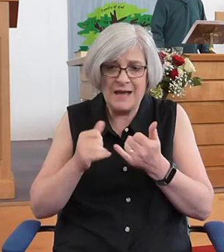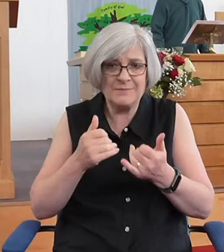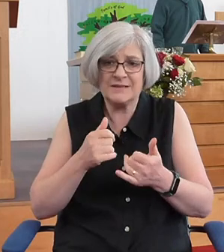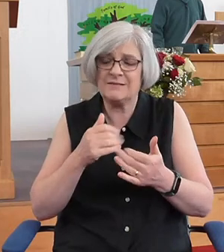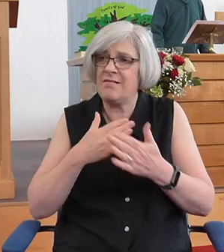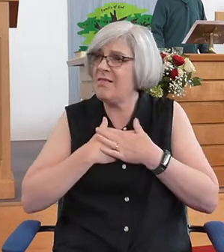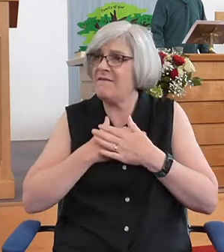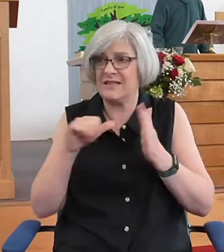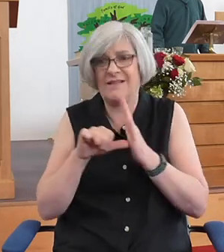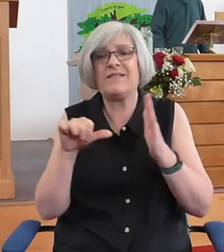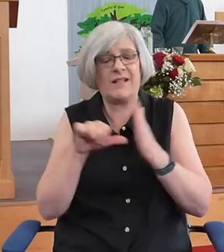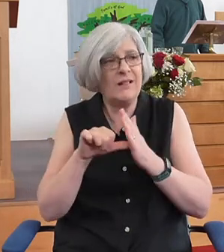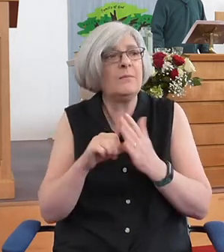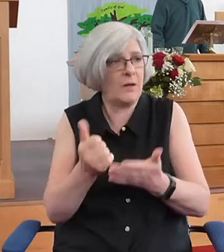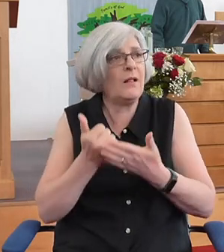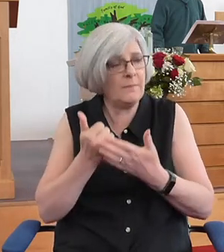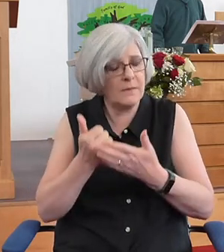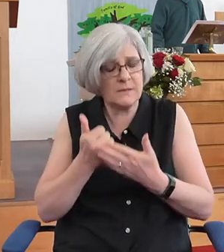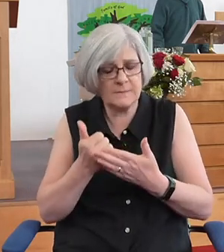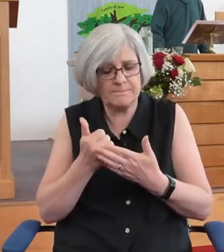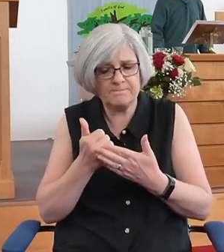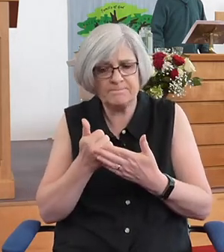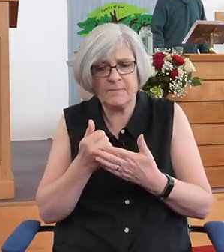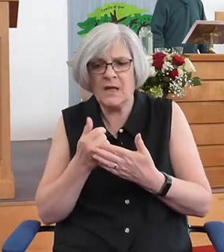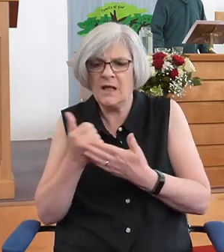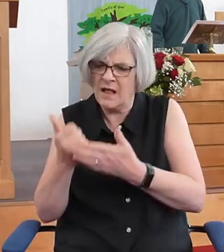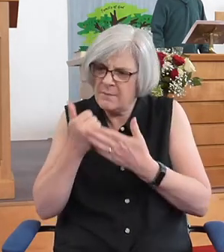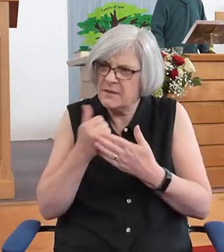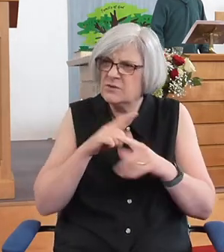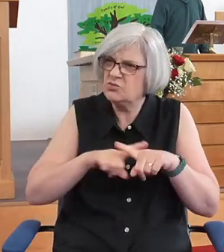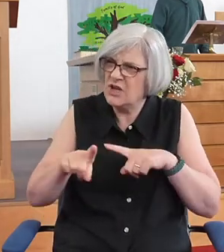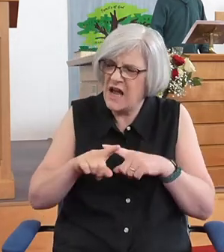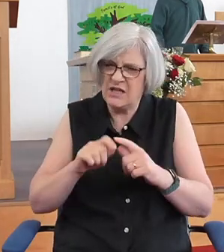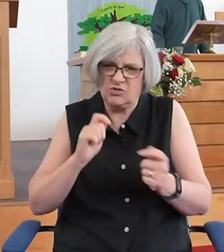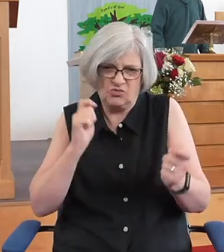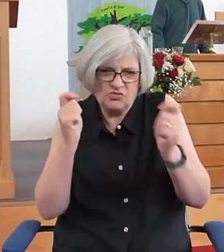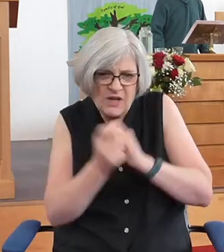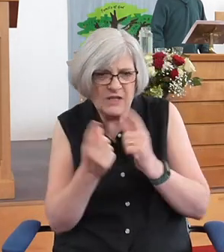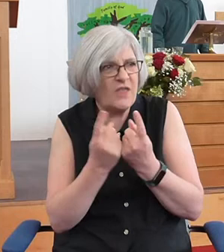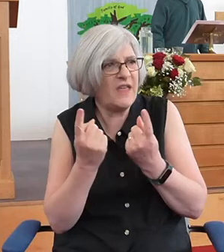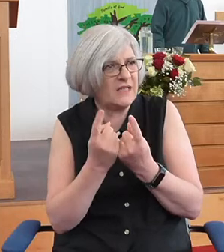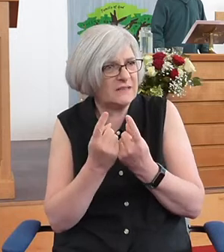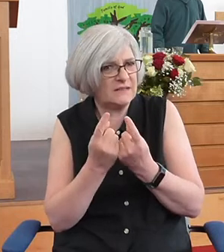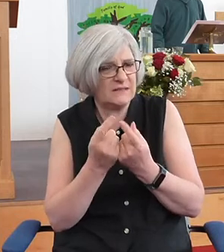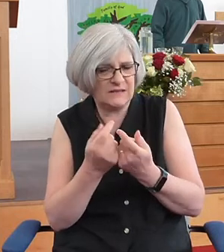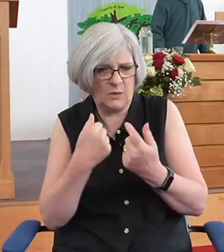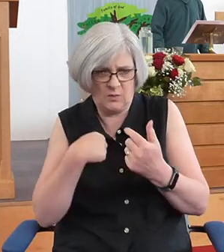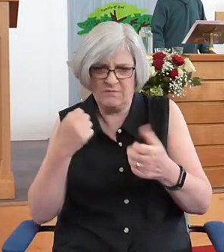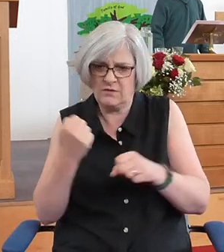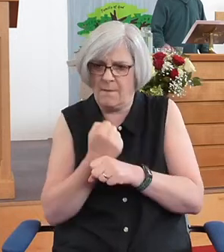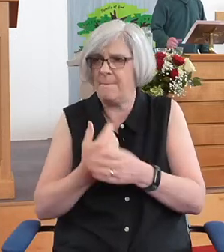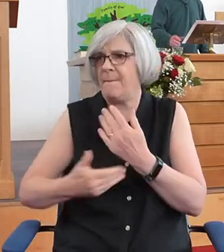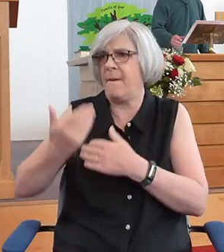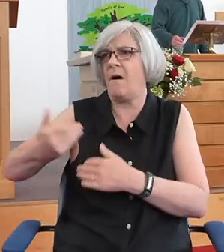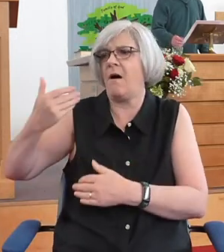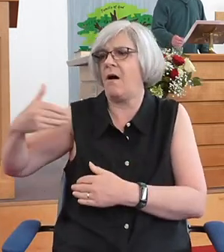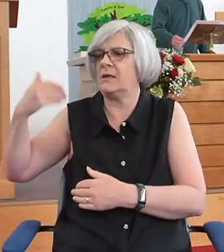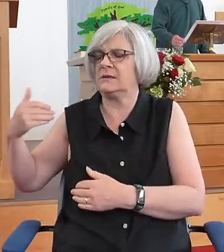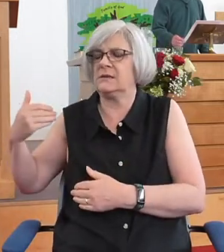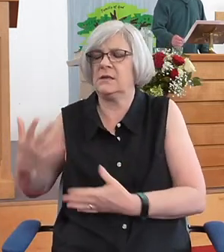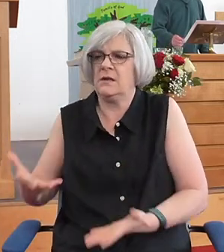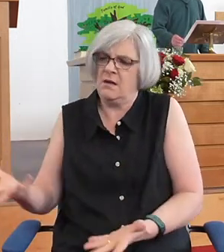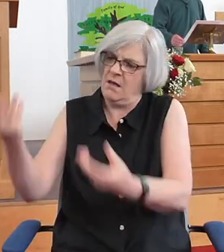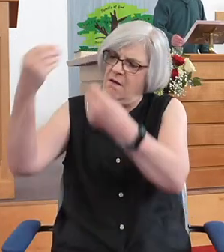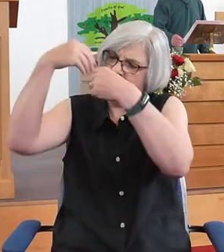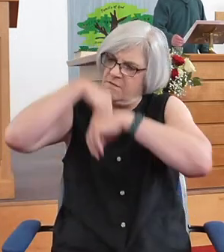Encourage us to try and put right the things we have done. Fill us with your Spirit and wisdom and a deeper